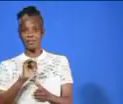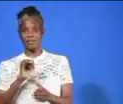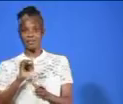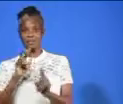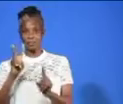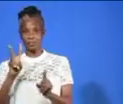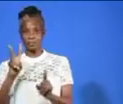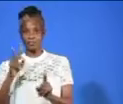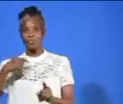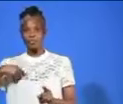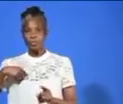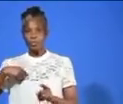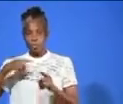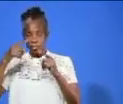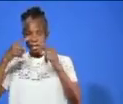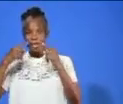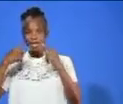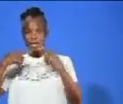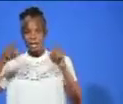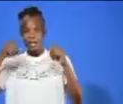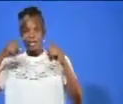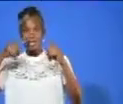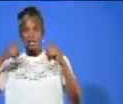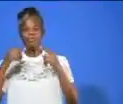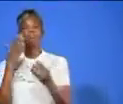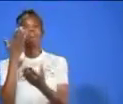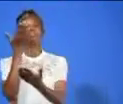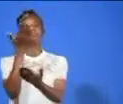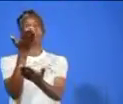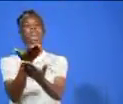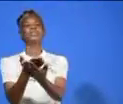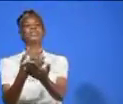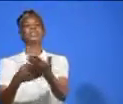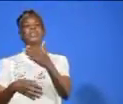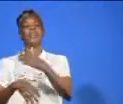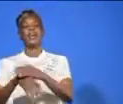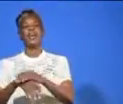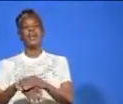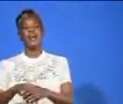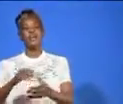We'll extend dead hands, he'll greet you.